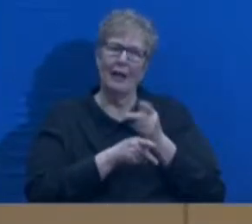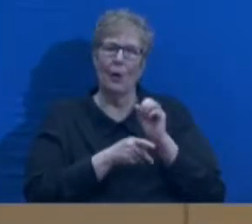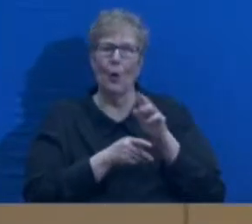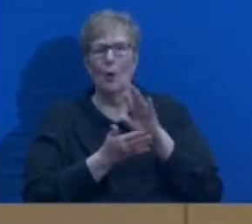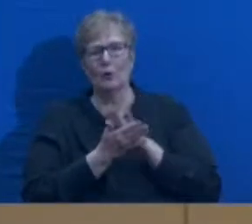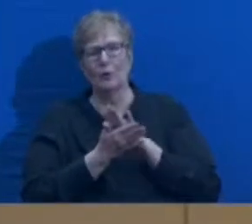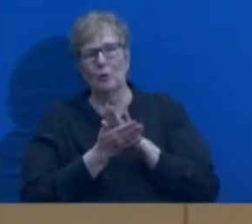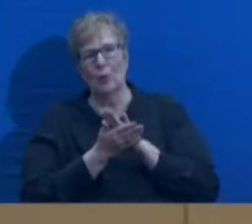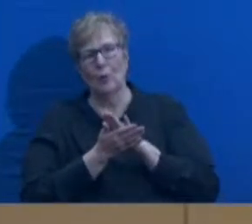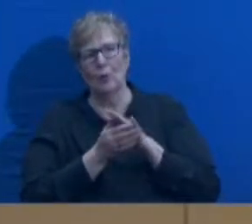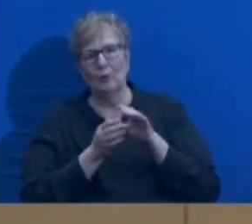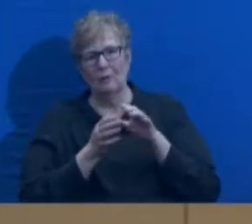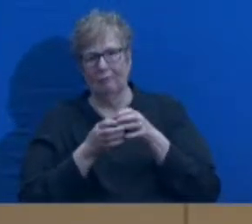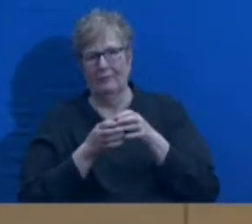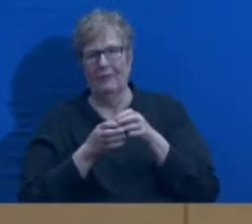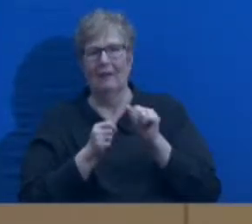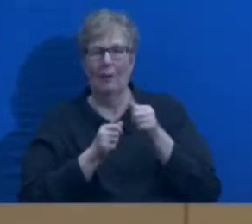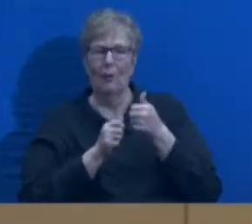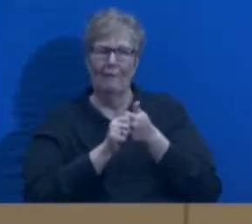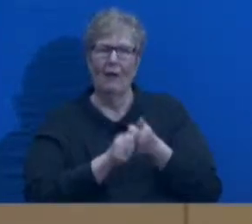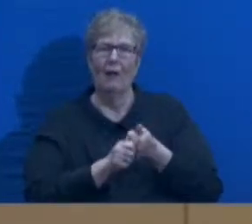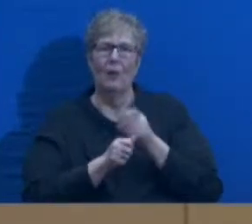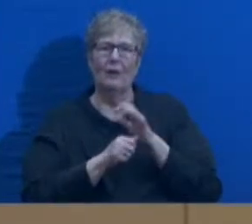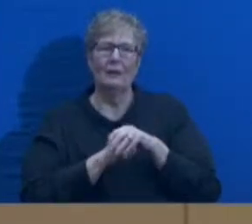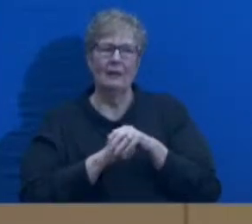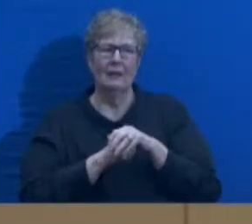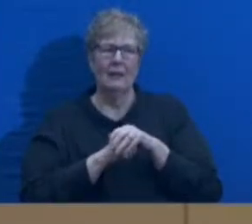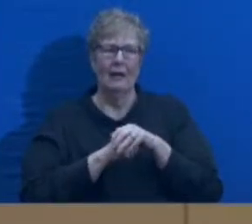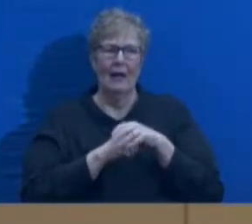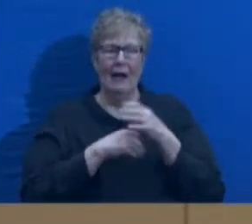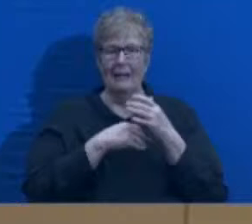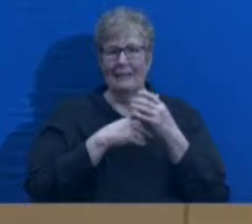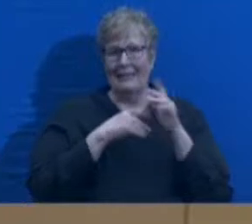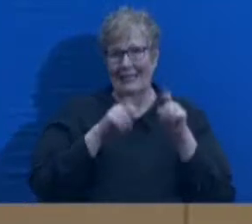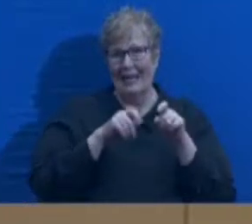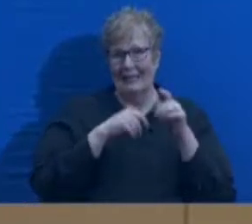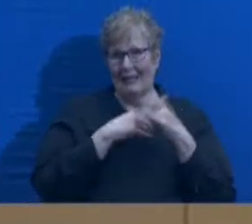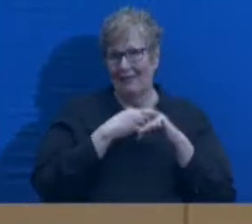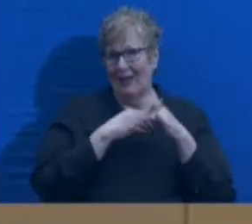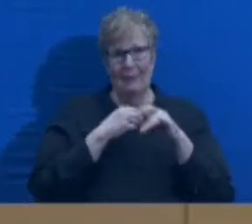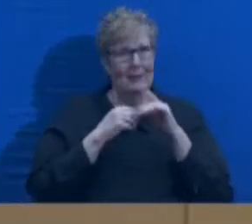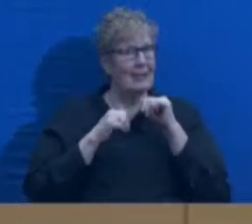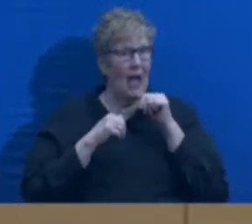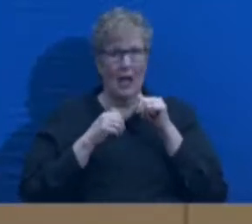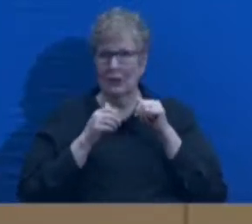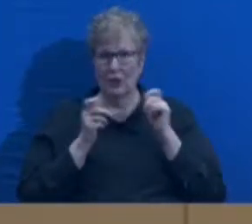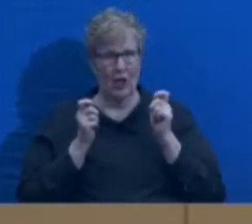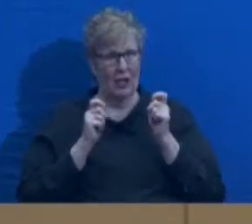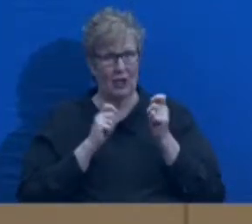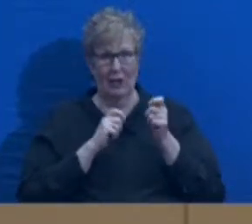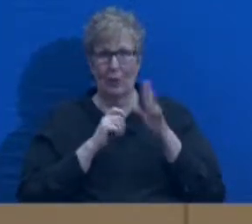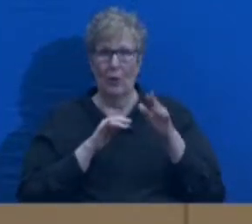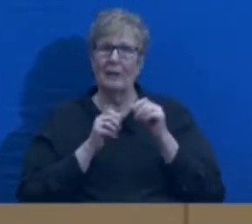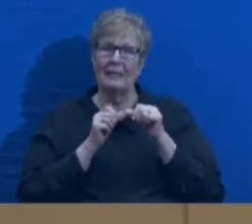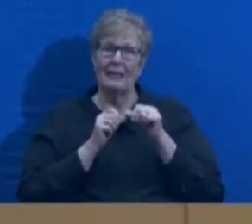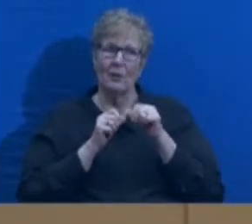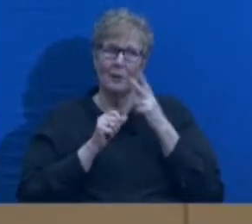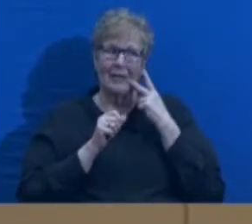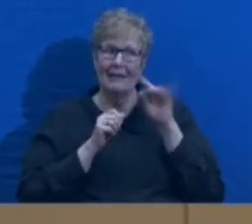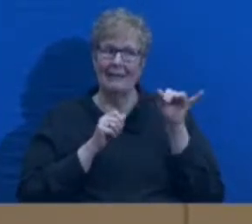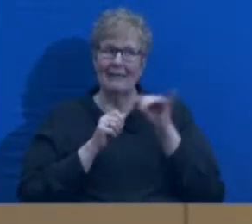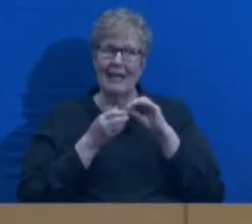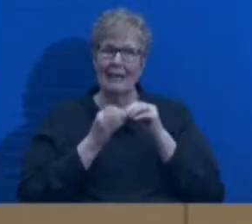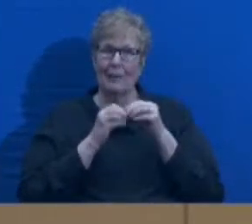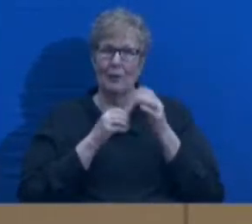school clusters that we're tracking. The availability of testing has not changed. We are continuing to see the same number of